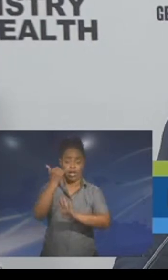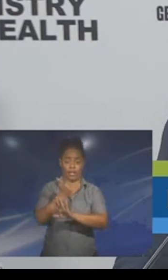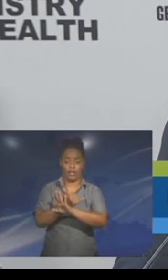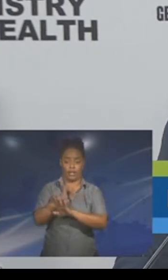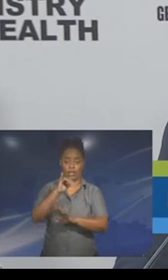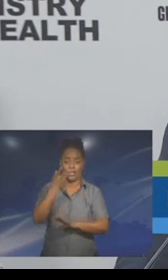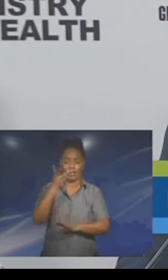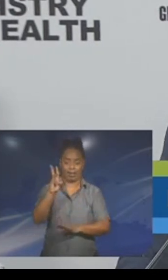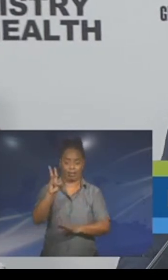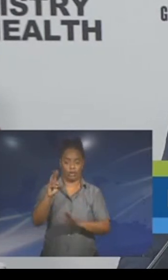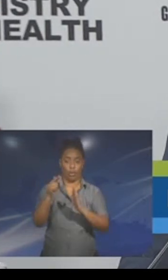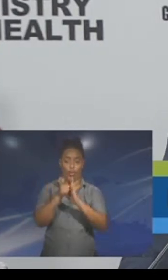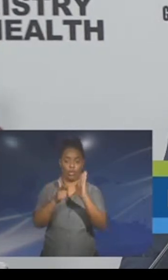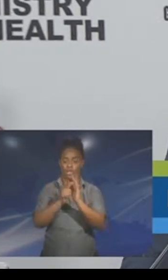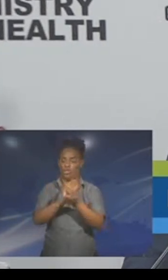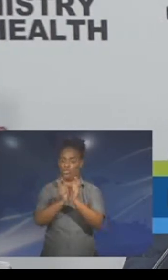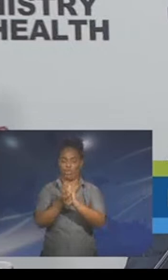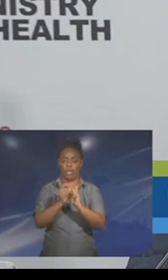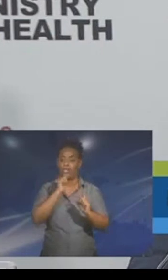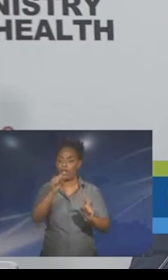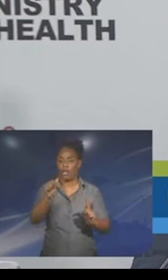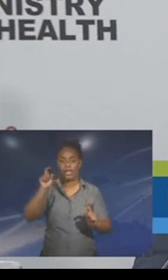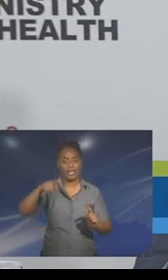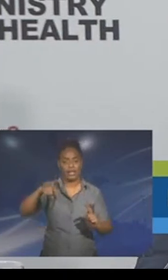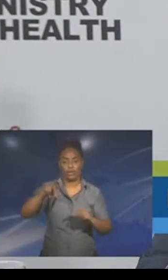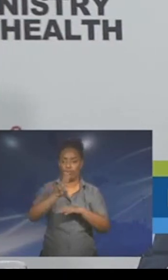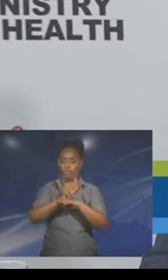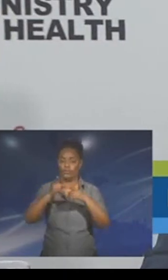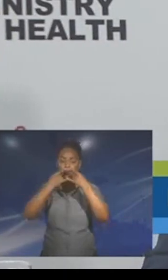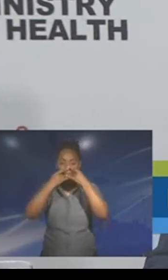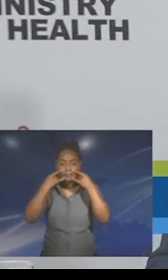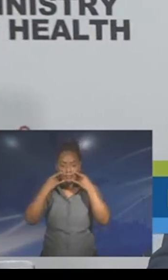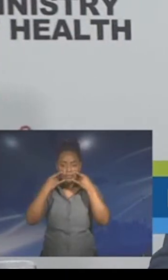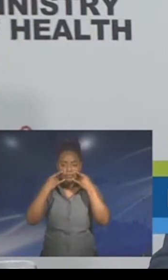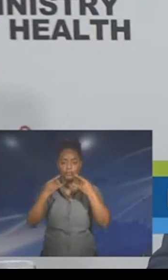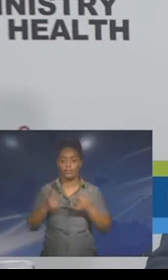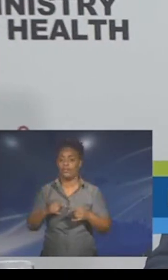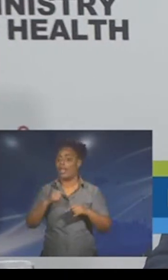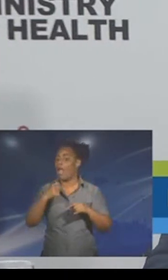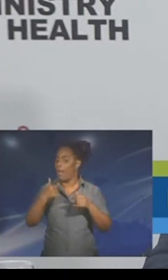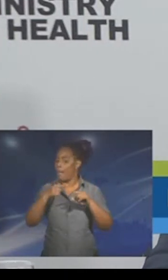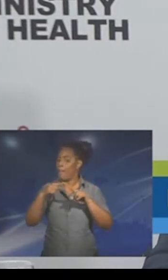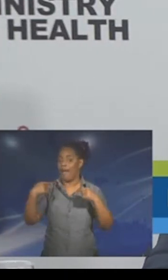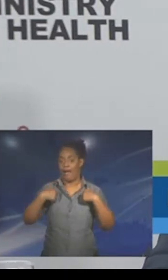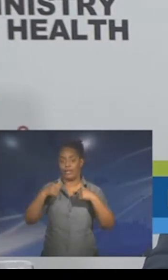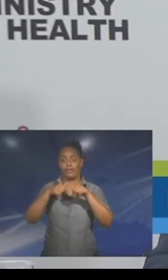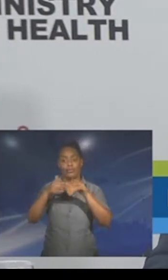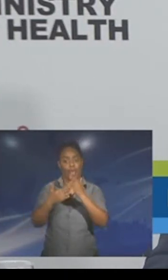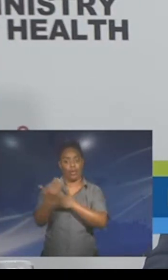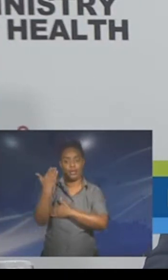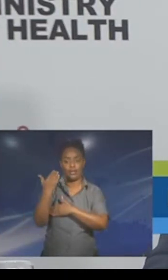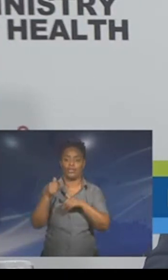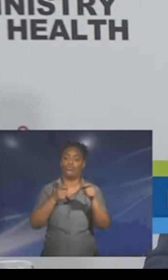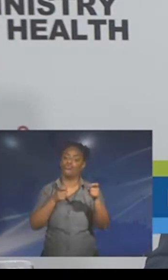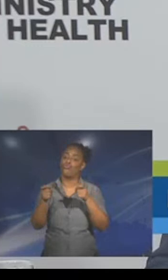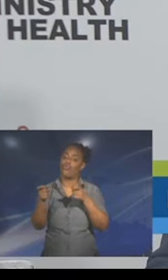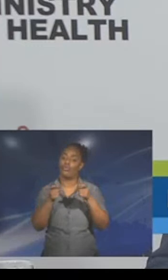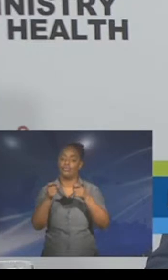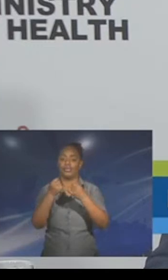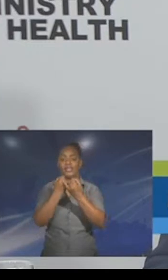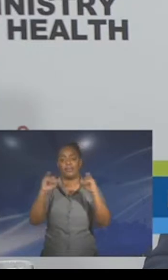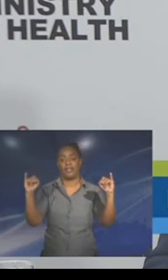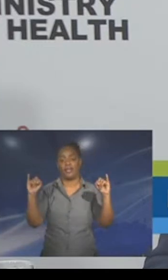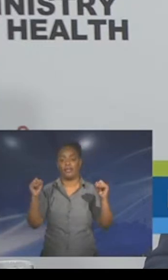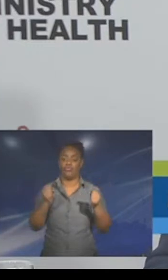I believe. And I took a deliberate drive along Independence Square this morning, and I walked along Park